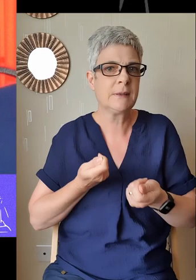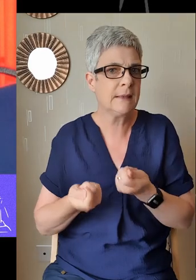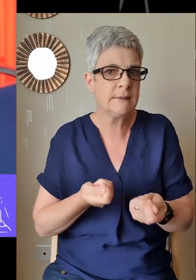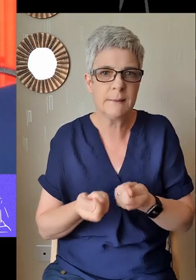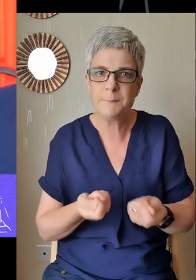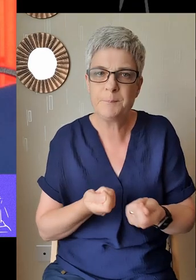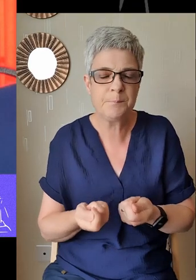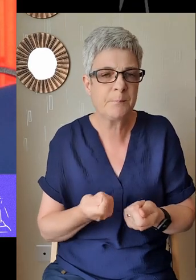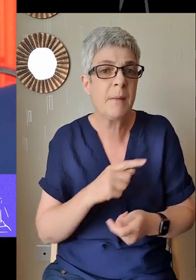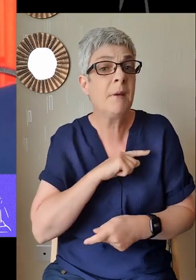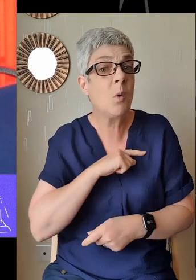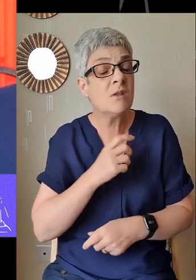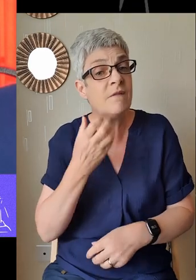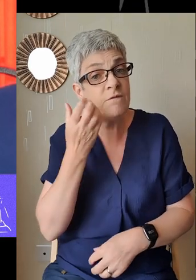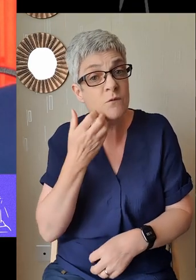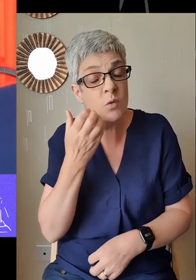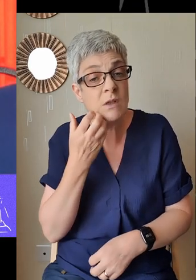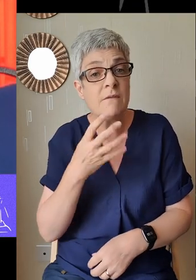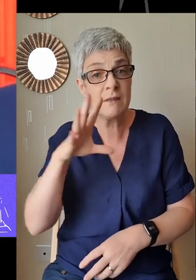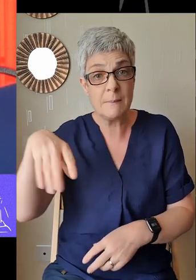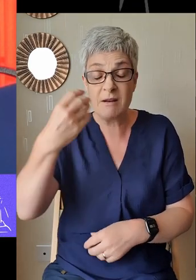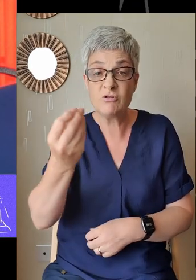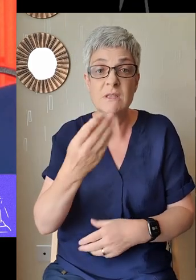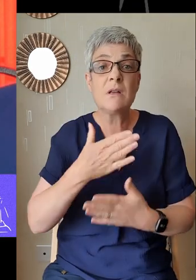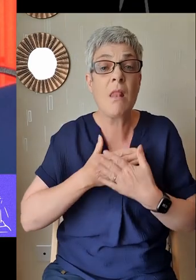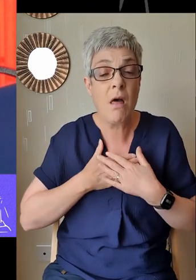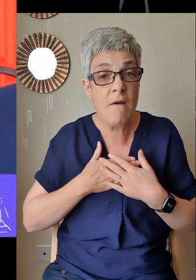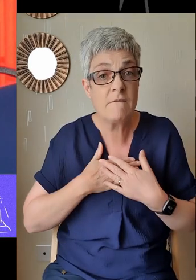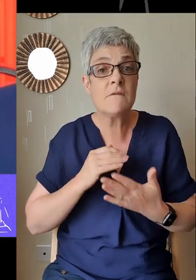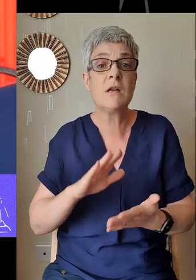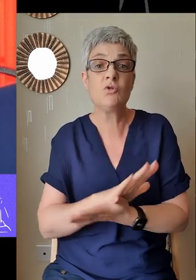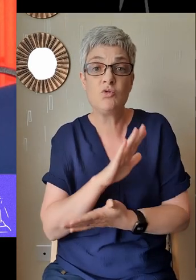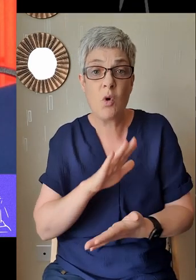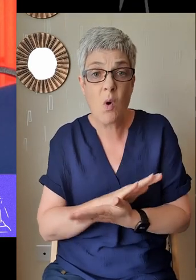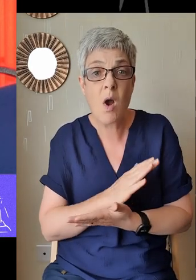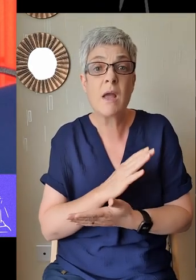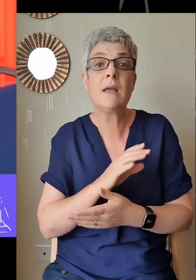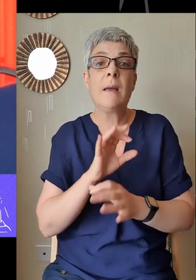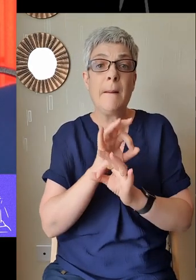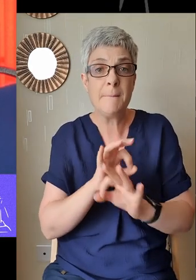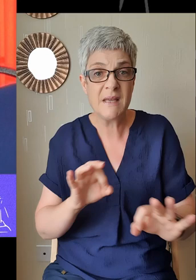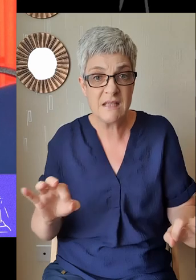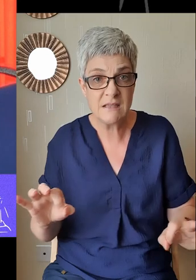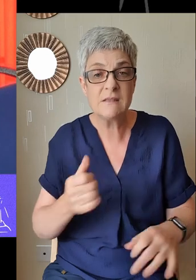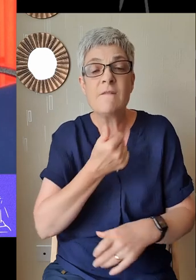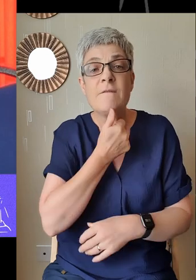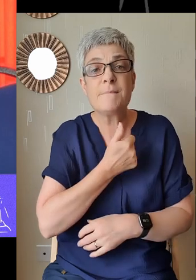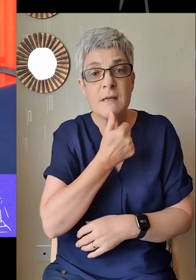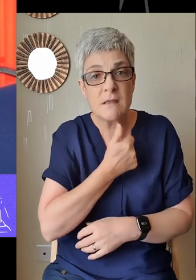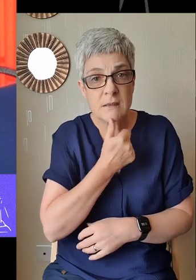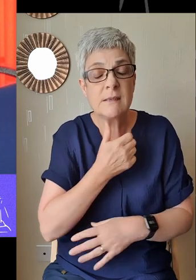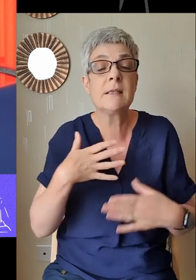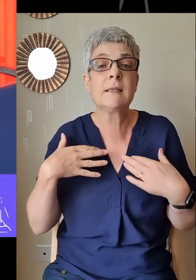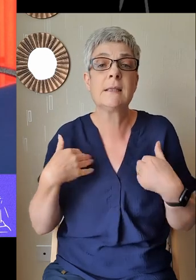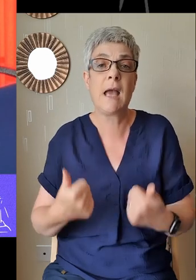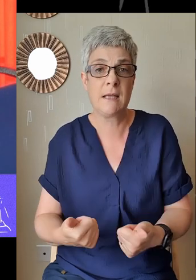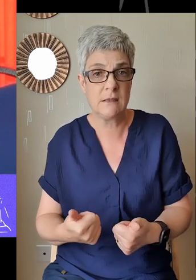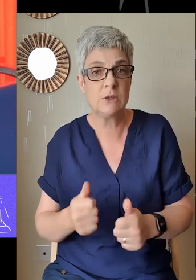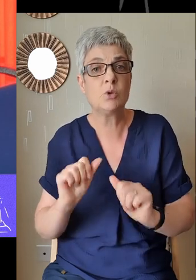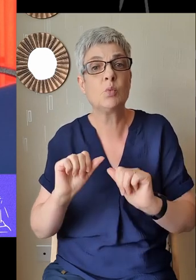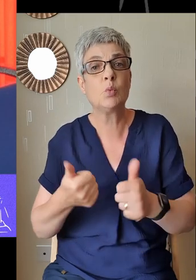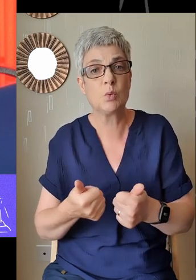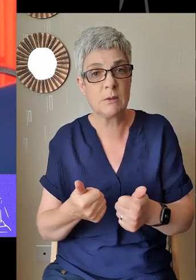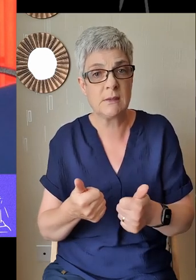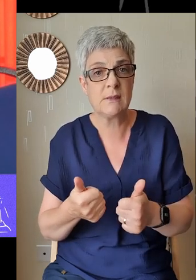But the fruit of the Spirit is love, joy, peace, forbearance, kindness,